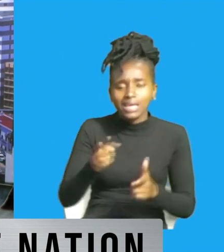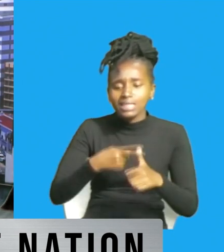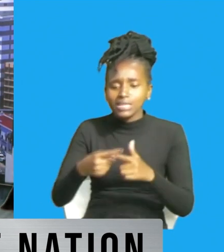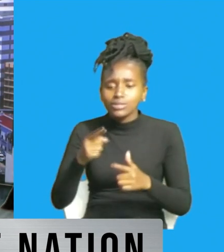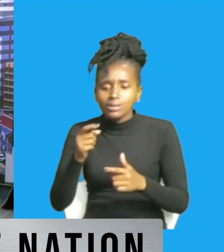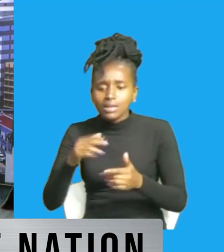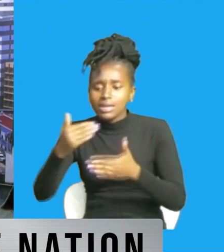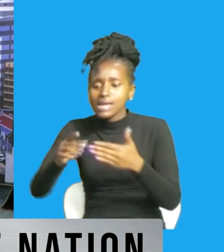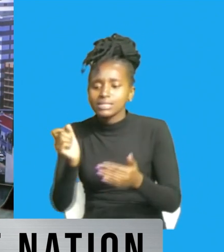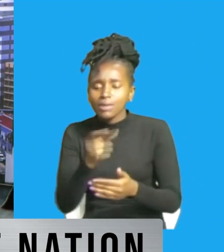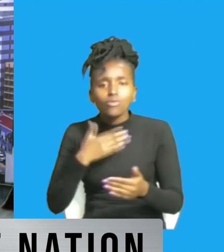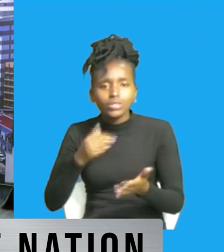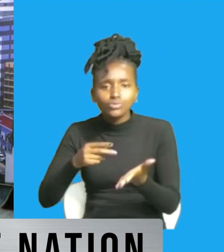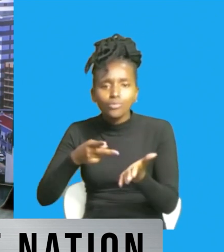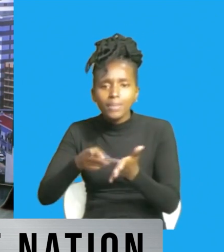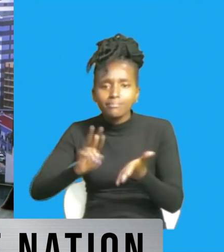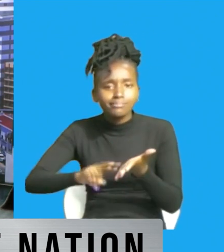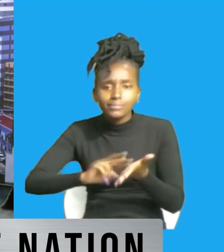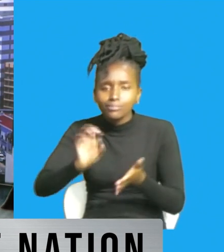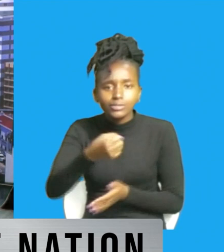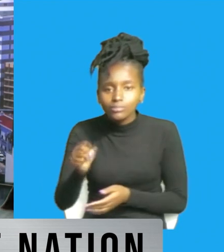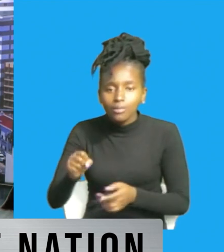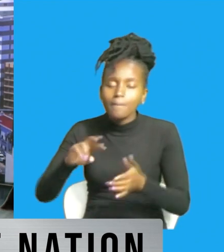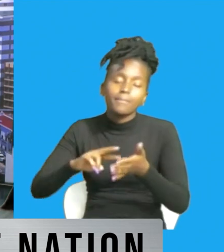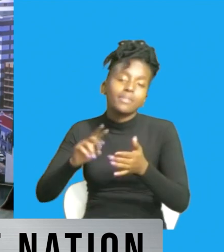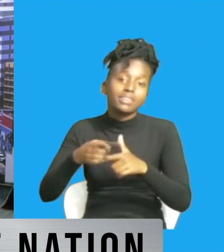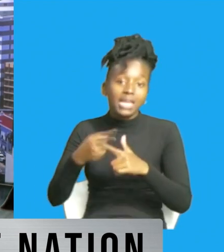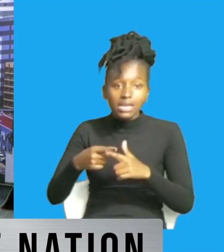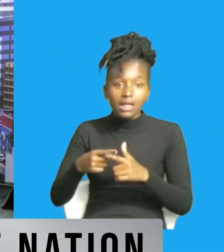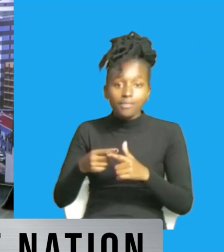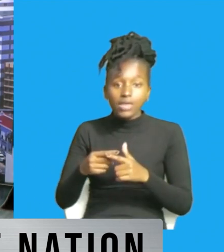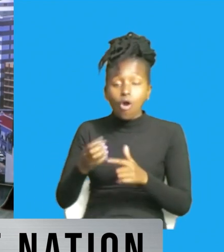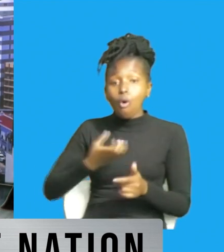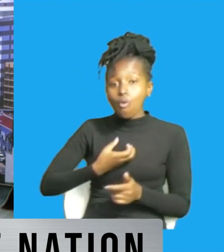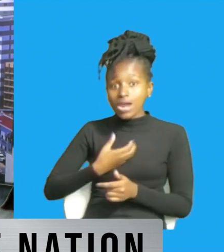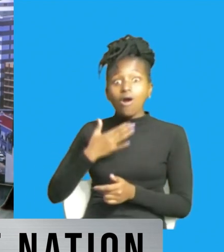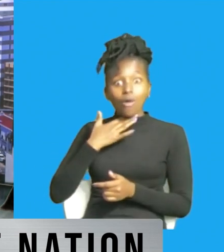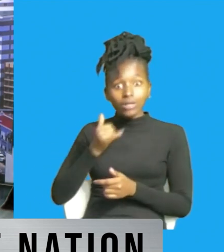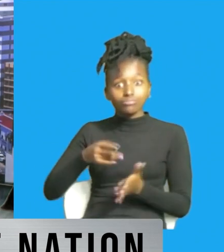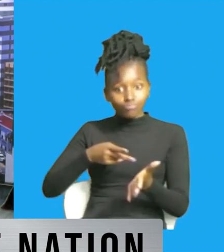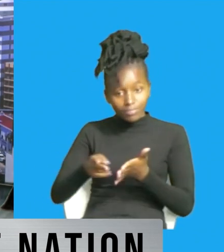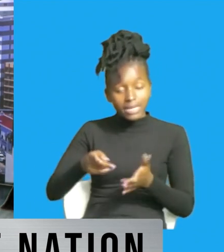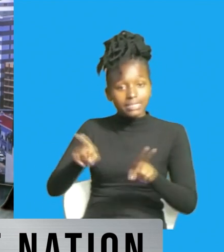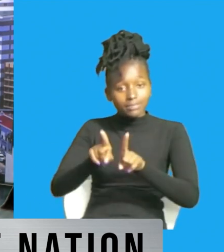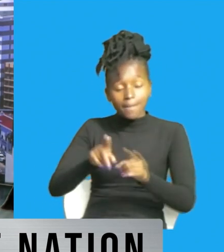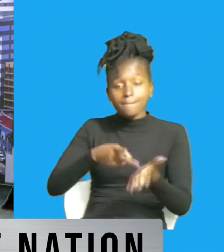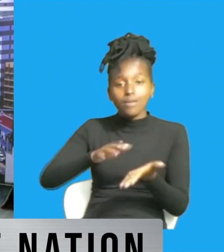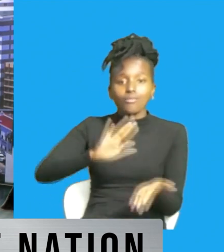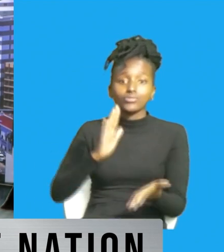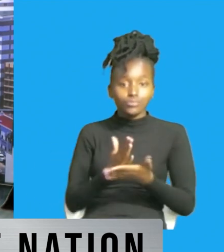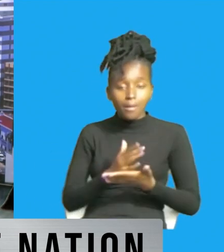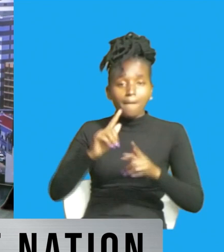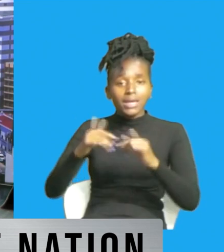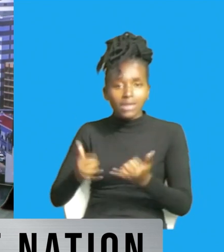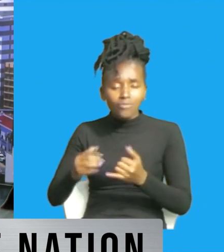landlord wants now all his money na anasema pia interest iko hapo. So unajua hiyo ndio mashida pia ukisema ati sasa